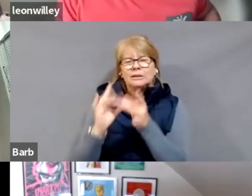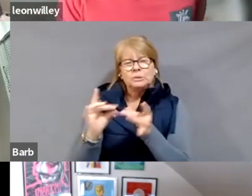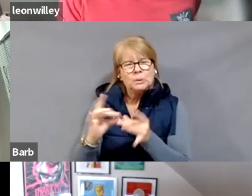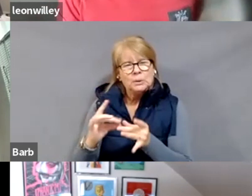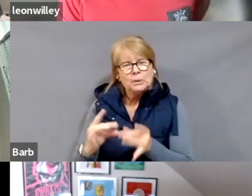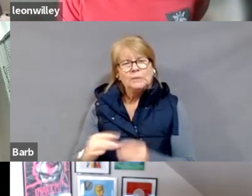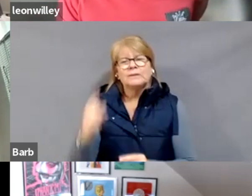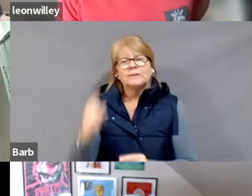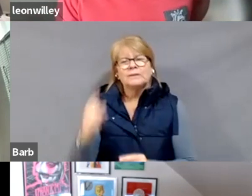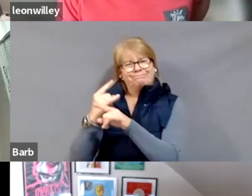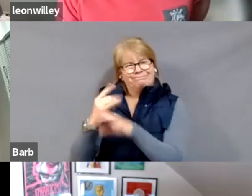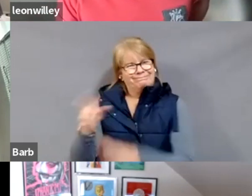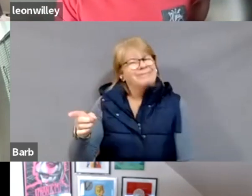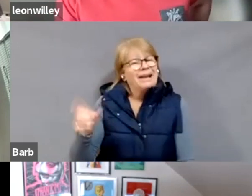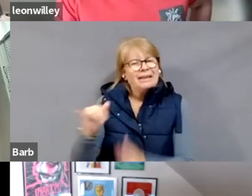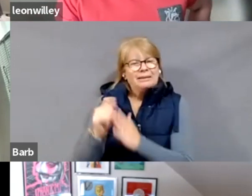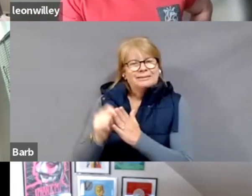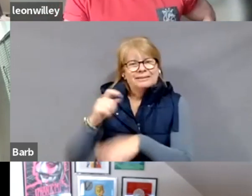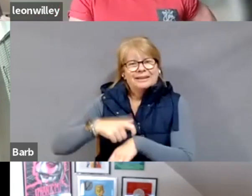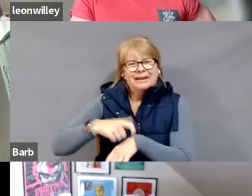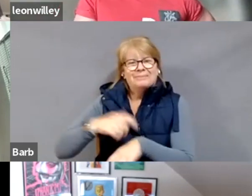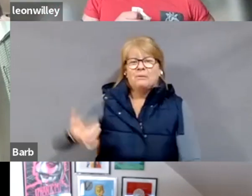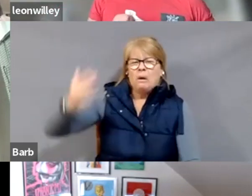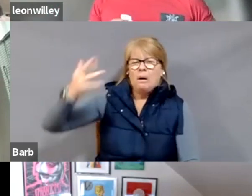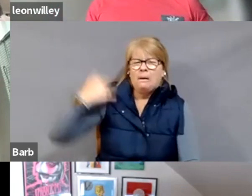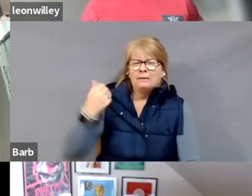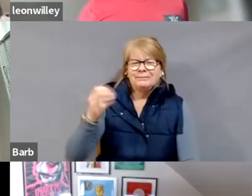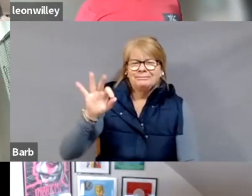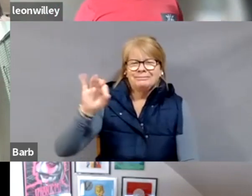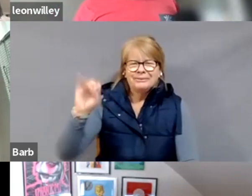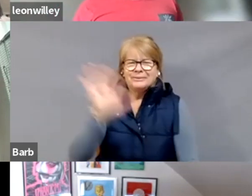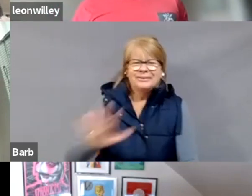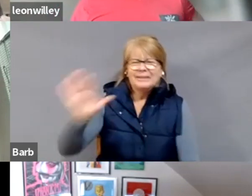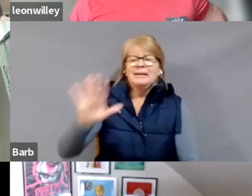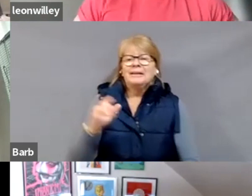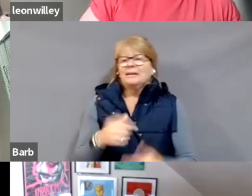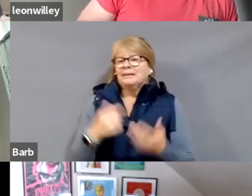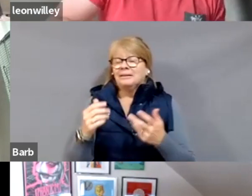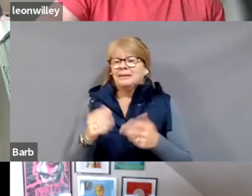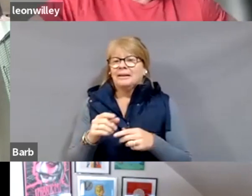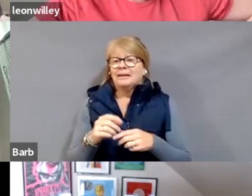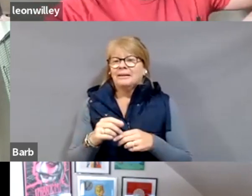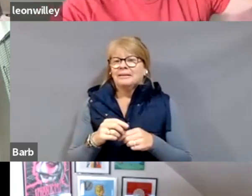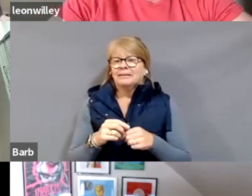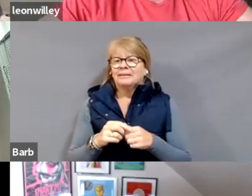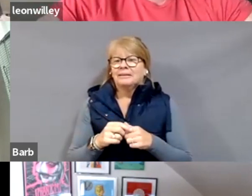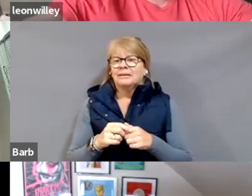that, as we all have many stories of those early years. But I could do a place with horses and livestock and